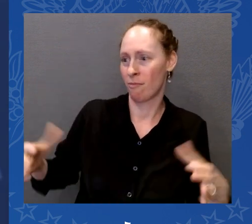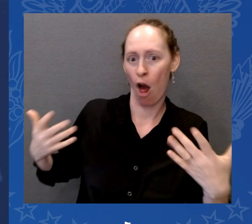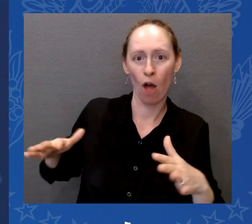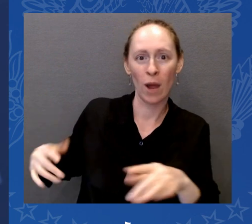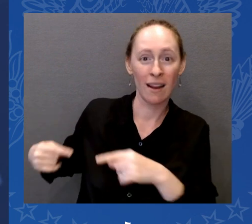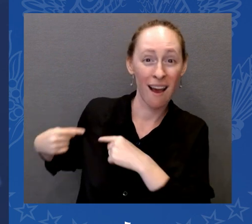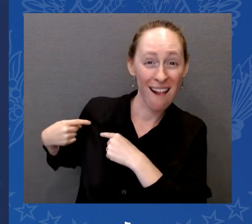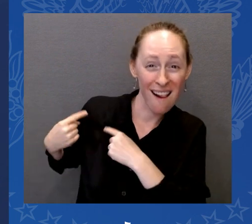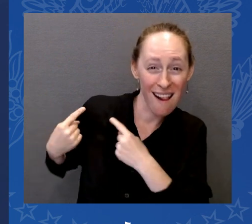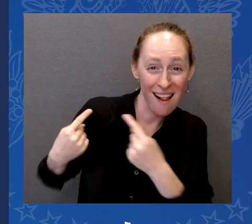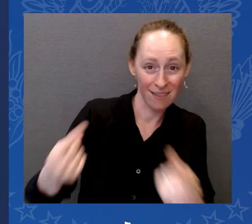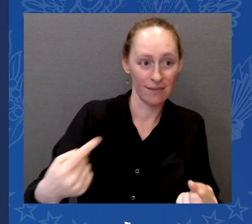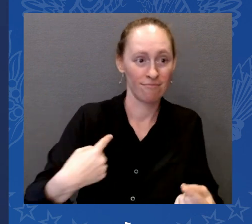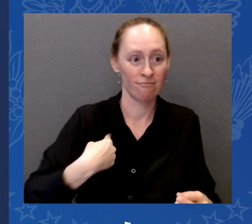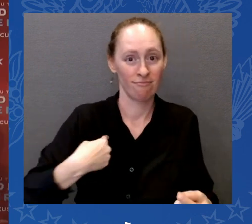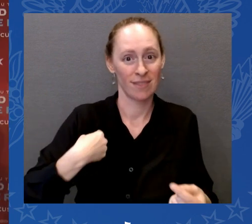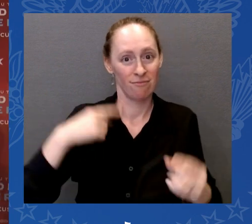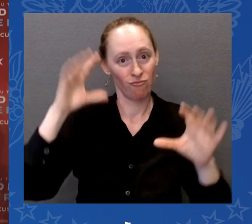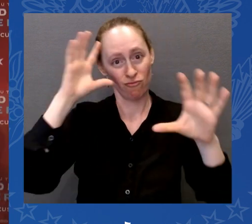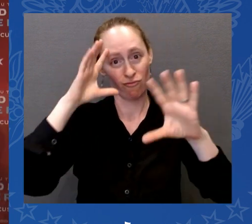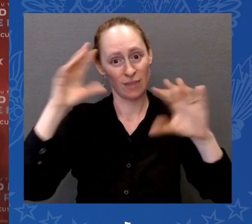years.